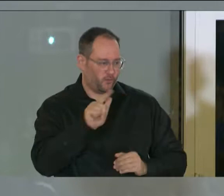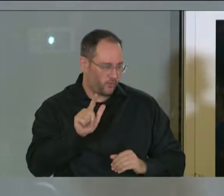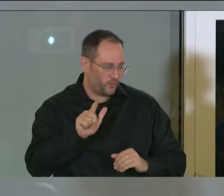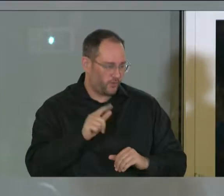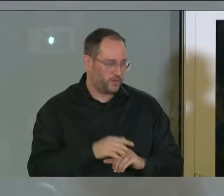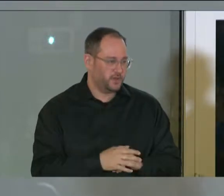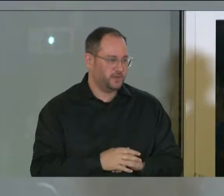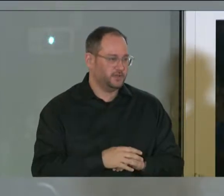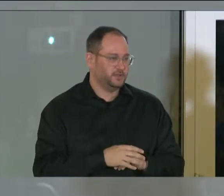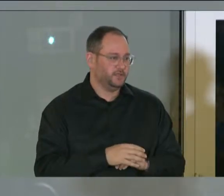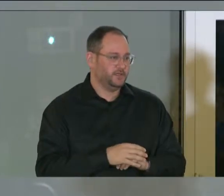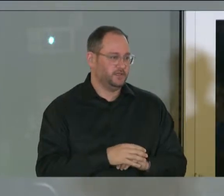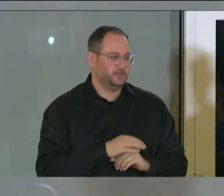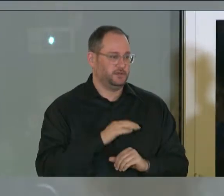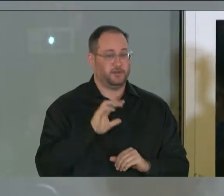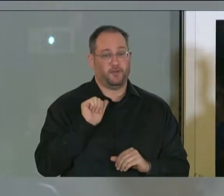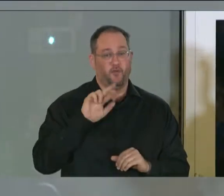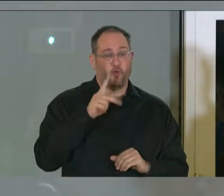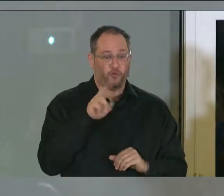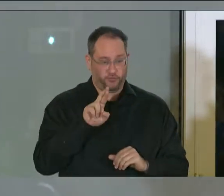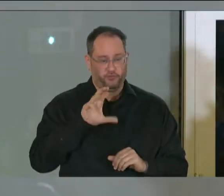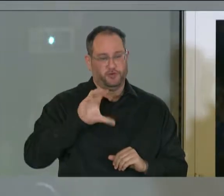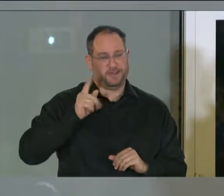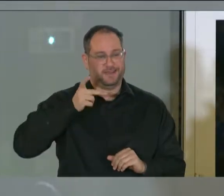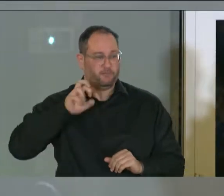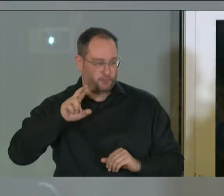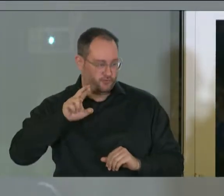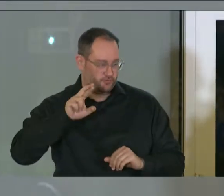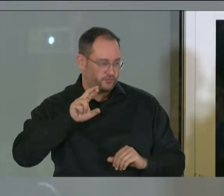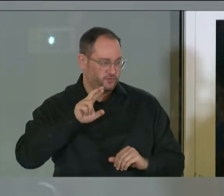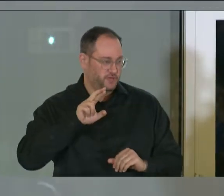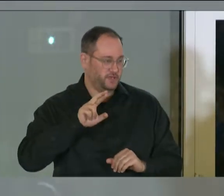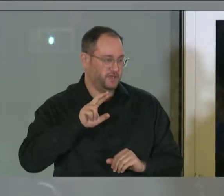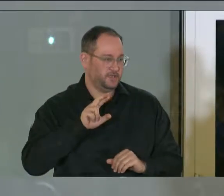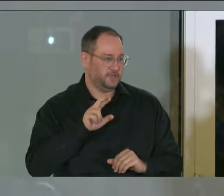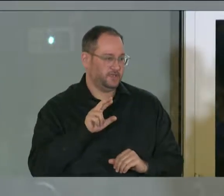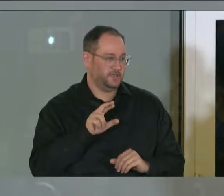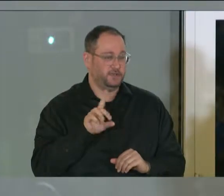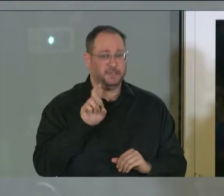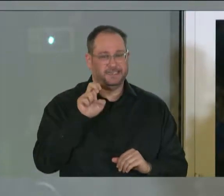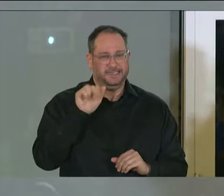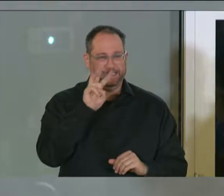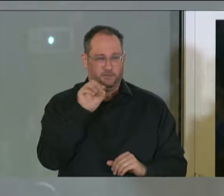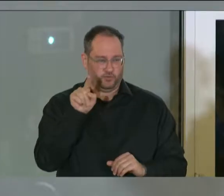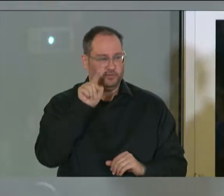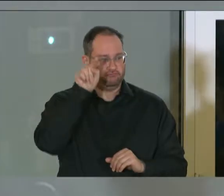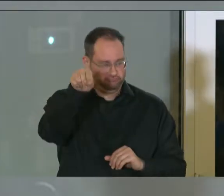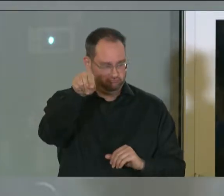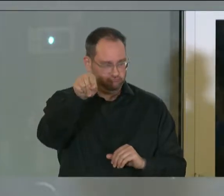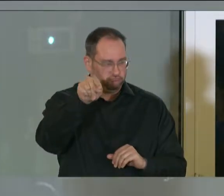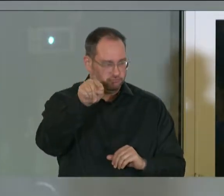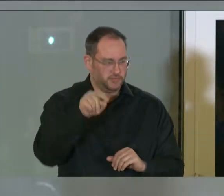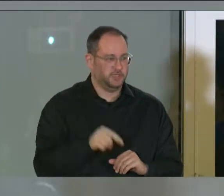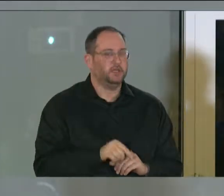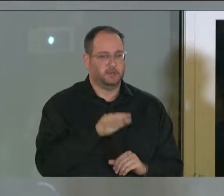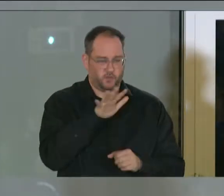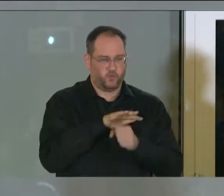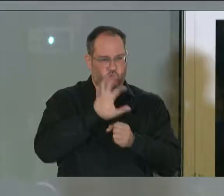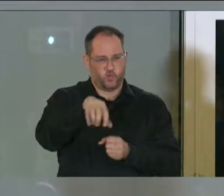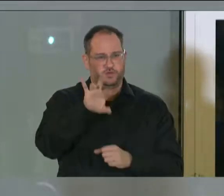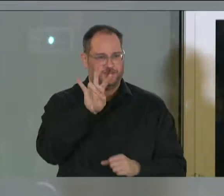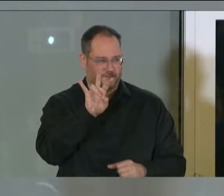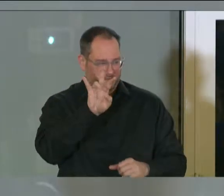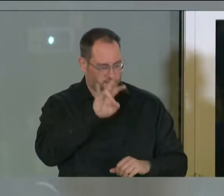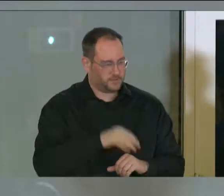in Ward 6, then at Deanwood Community Center in Ward 7, and now we're here today at Roosevelt.